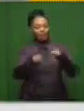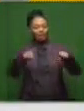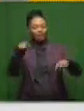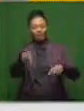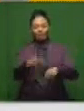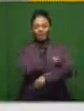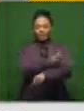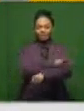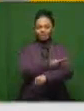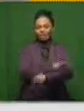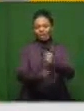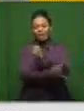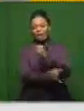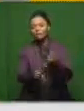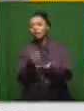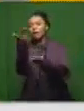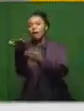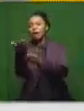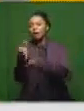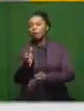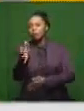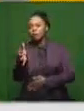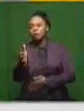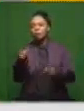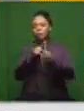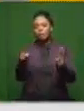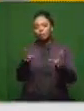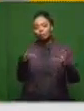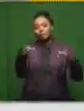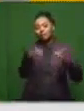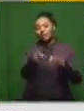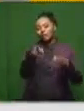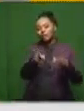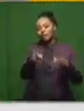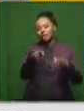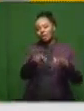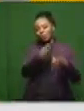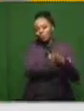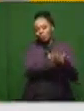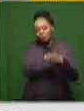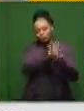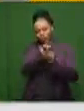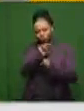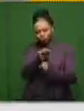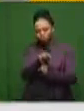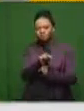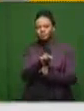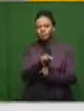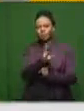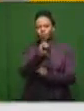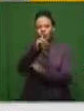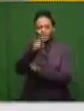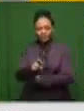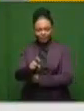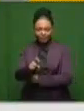placing orders I want to ask in the COVAX scheme are the vaccines which require recurring takes